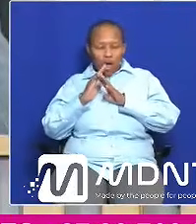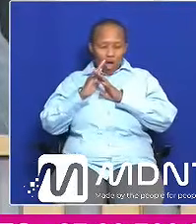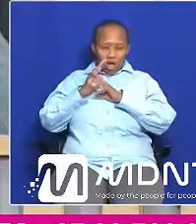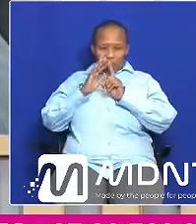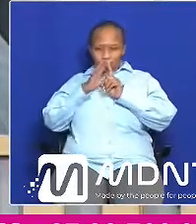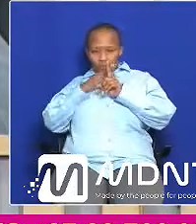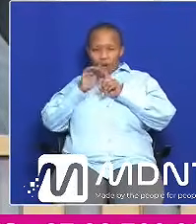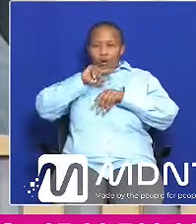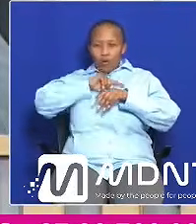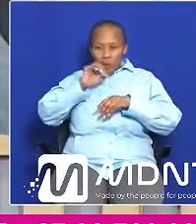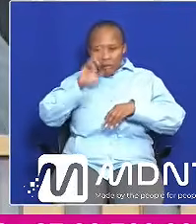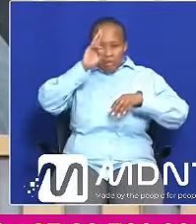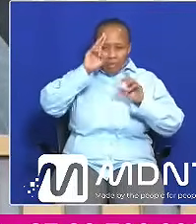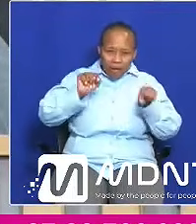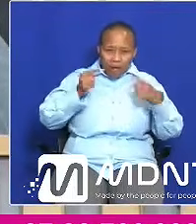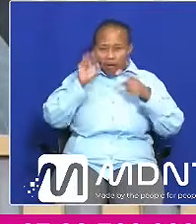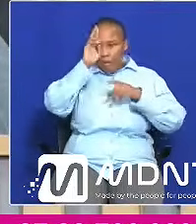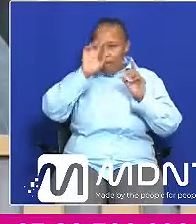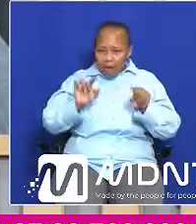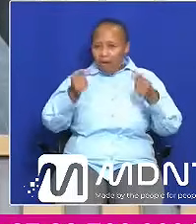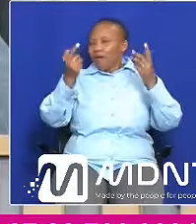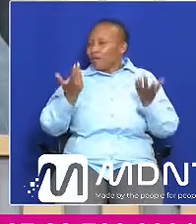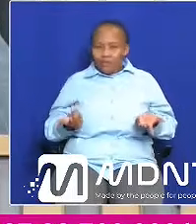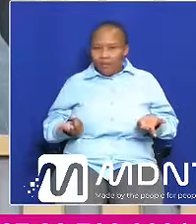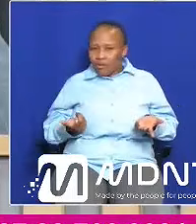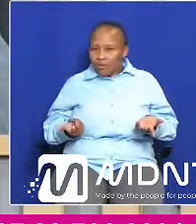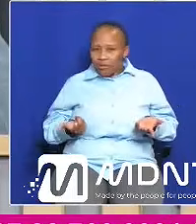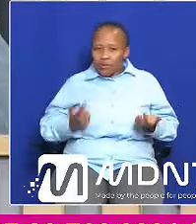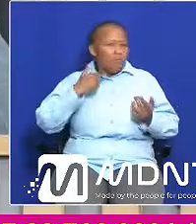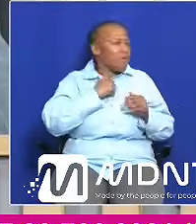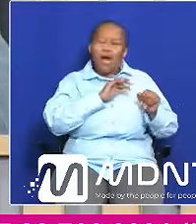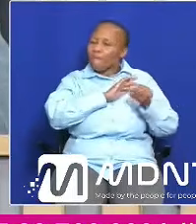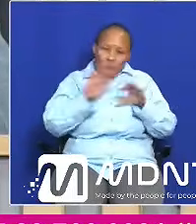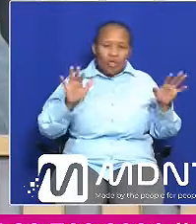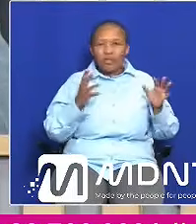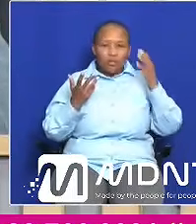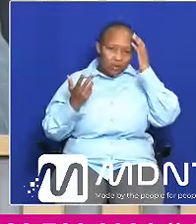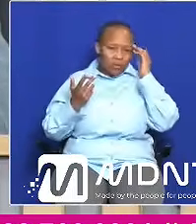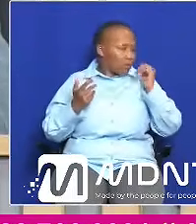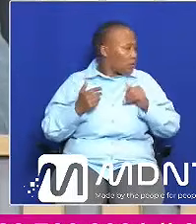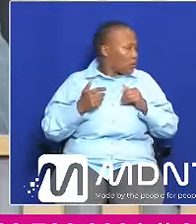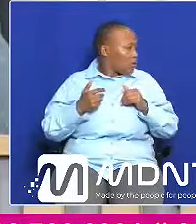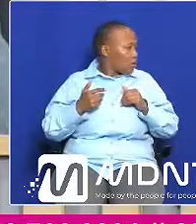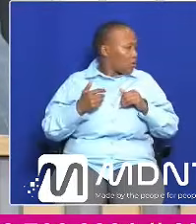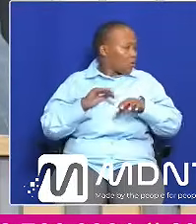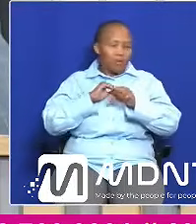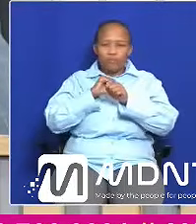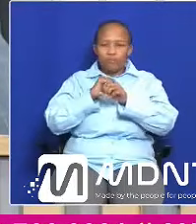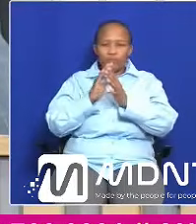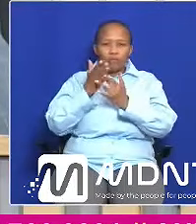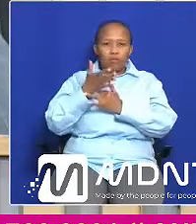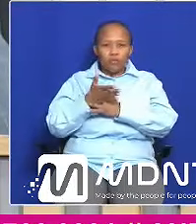not hiding that. If we move on, then... Before we move on, Mr. Matlala, the difficulty